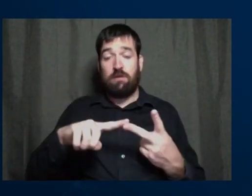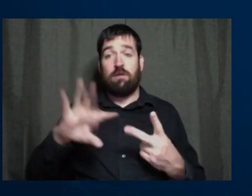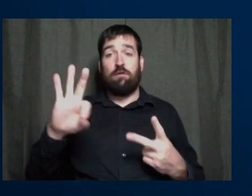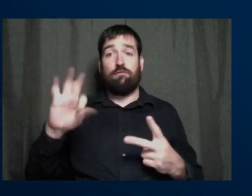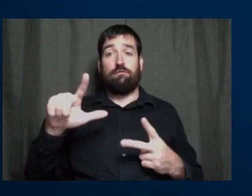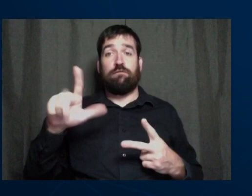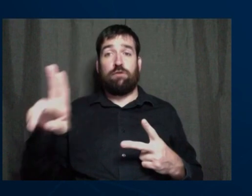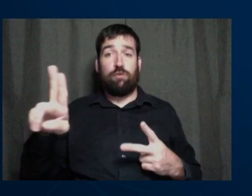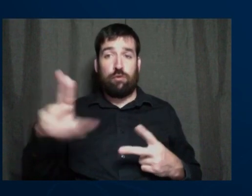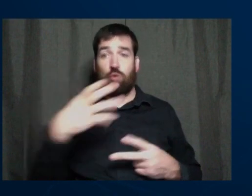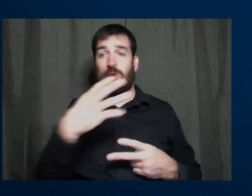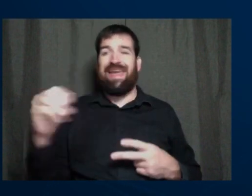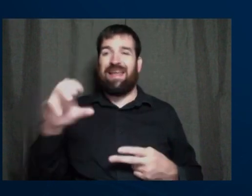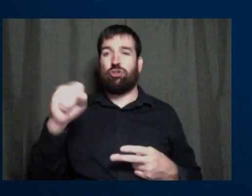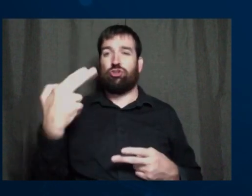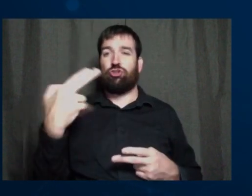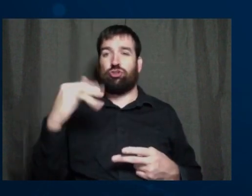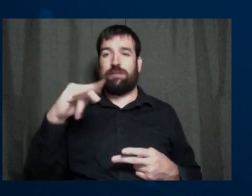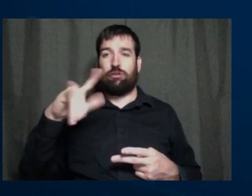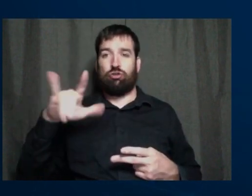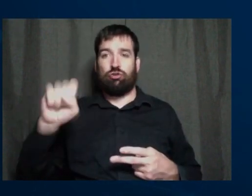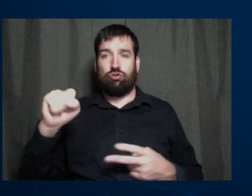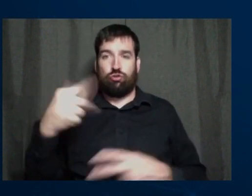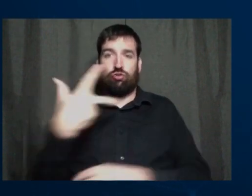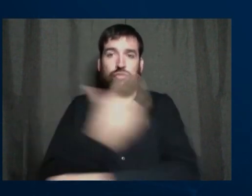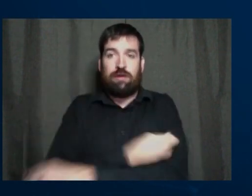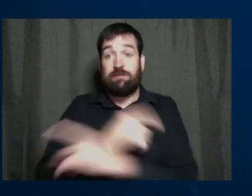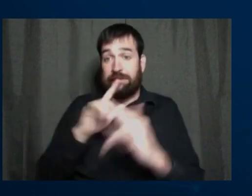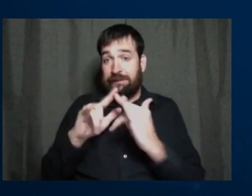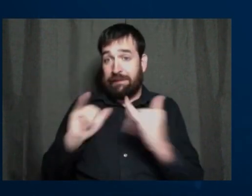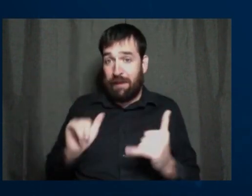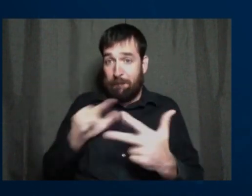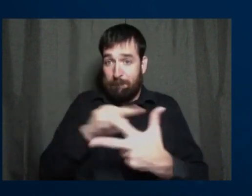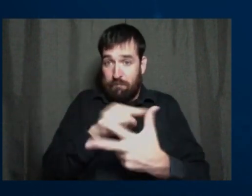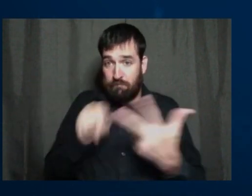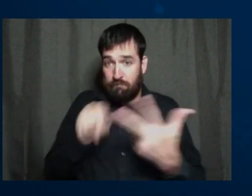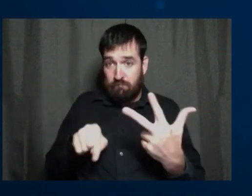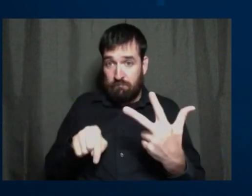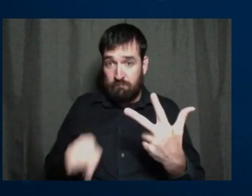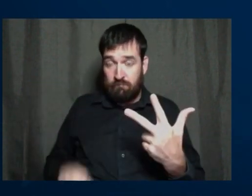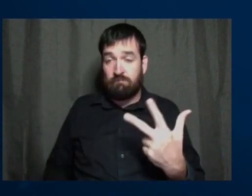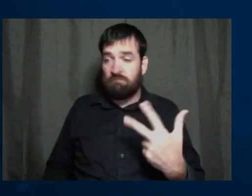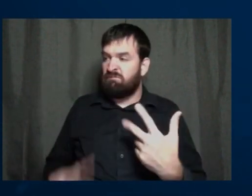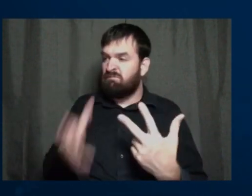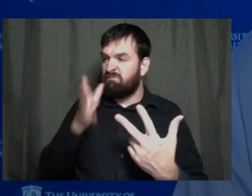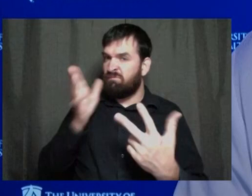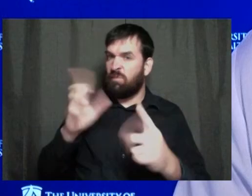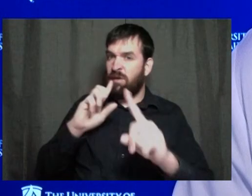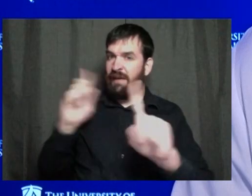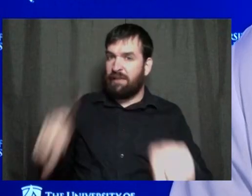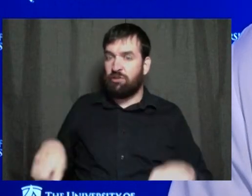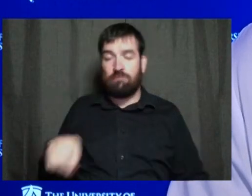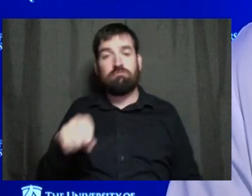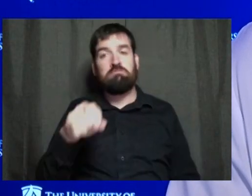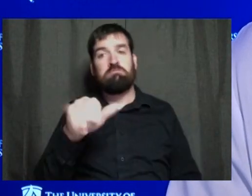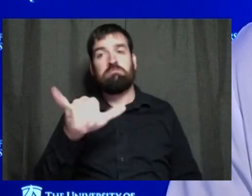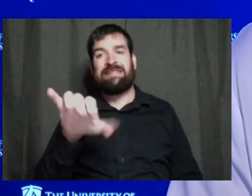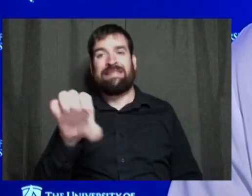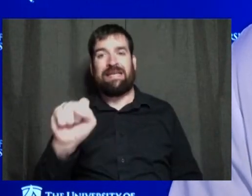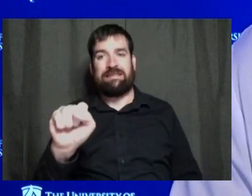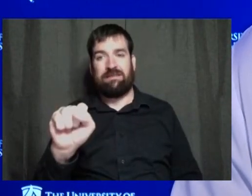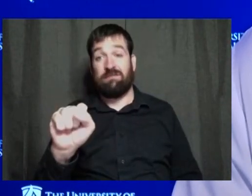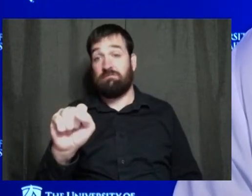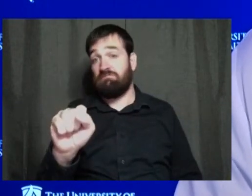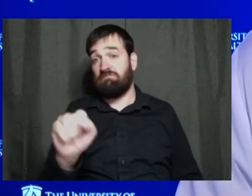or should I just go ahead and hold off on that shingles shot? Yeah, I mean, I'm going to answer that question with a yes. You know, again,